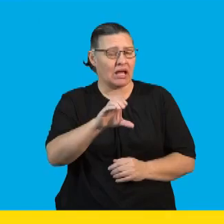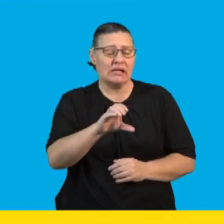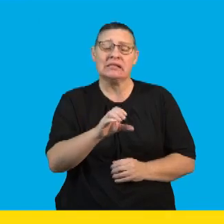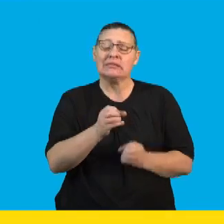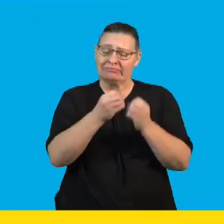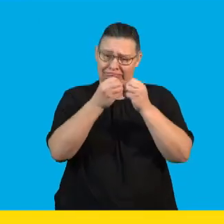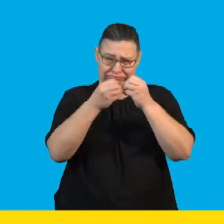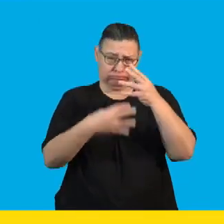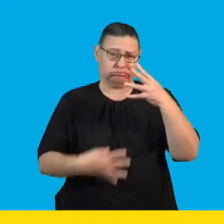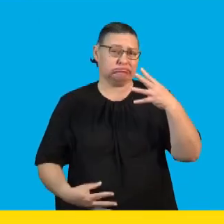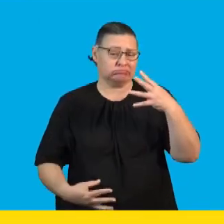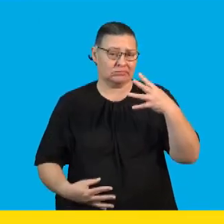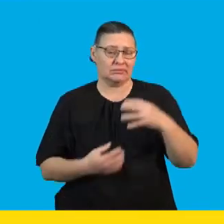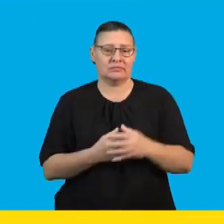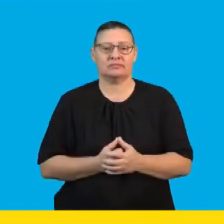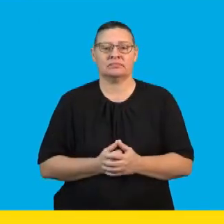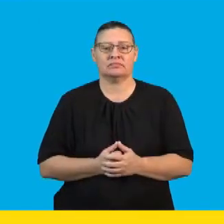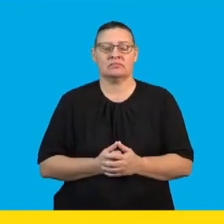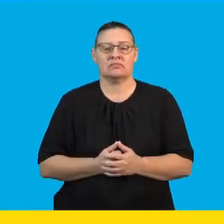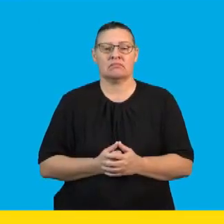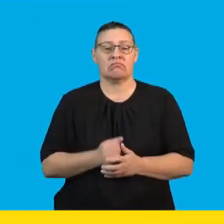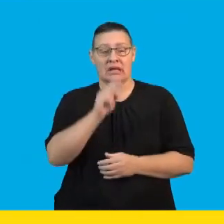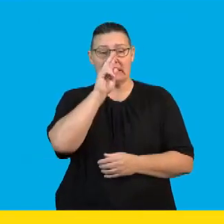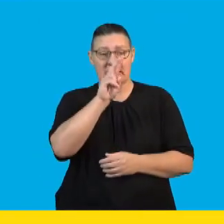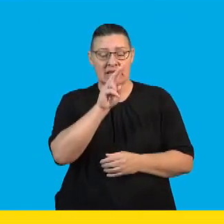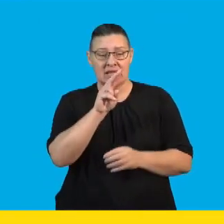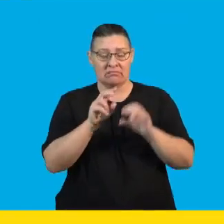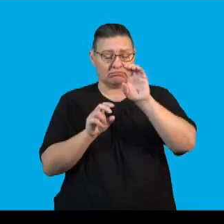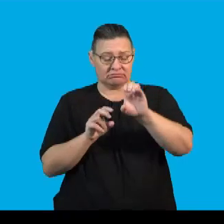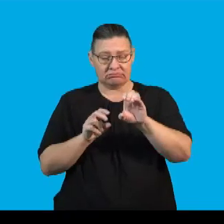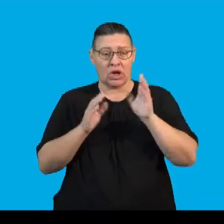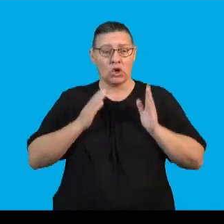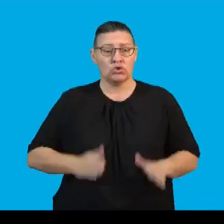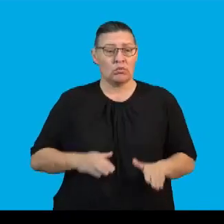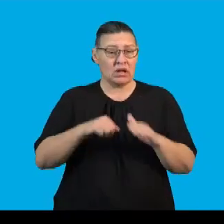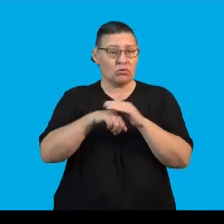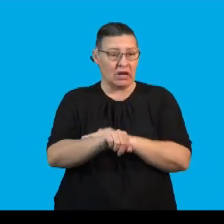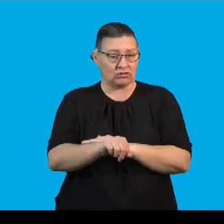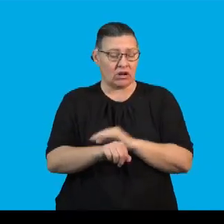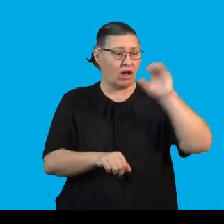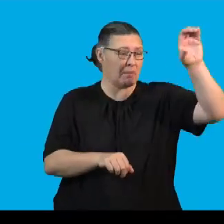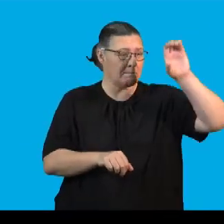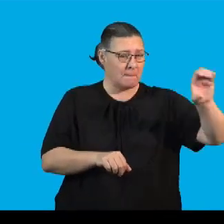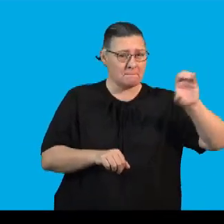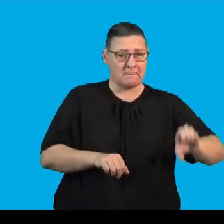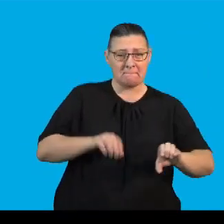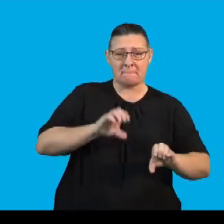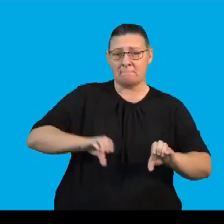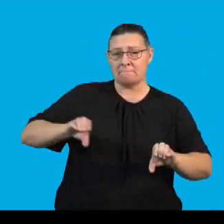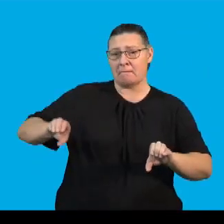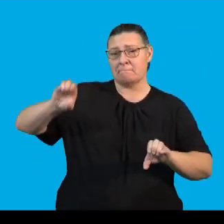This chapter has got a lot. You can see all the branches that we have on human